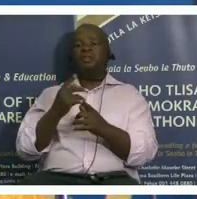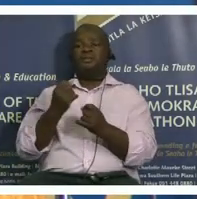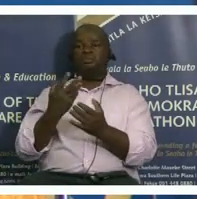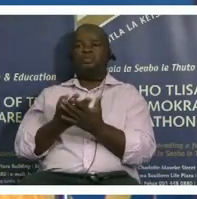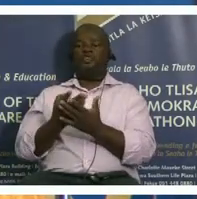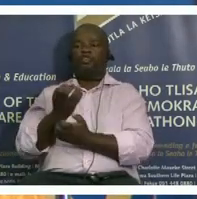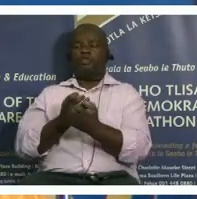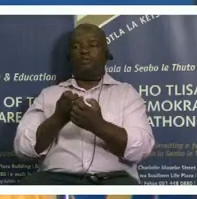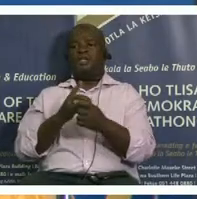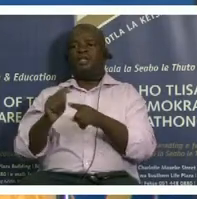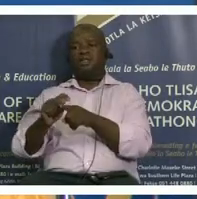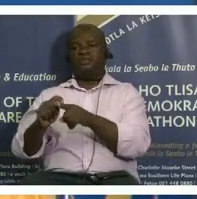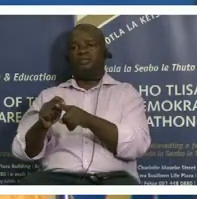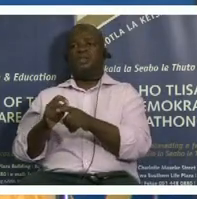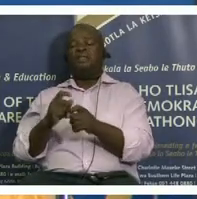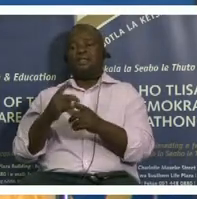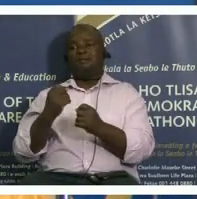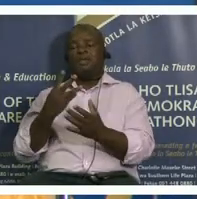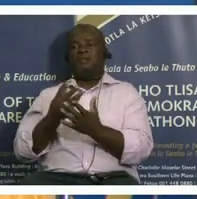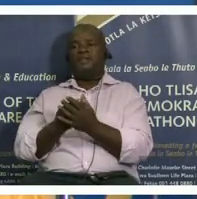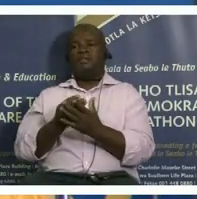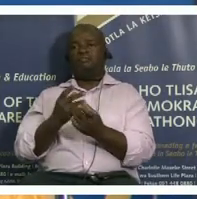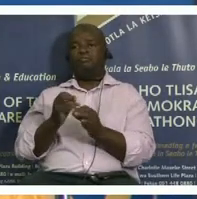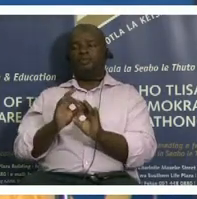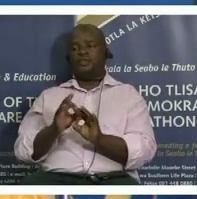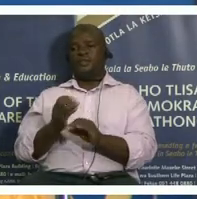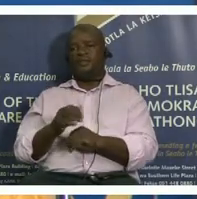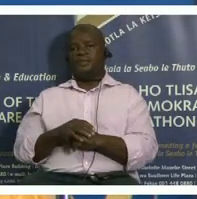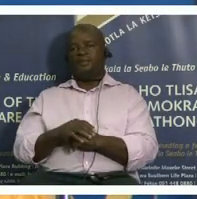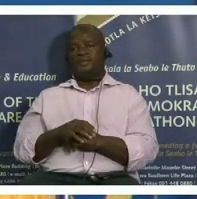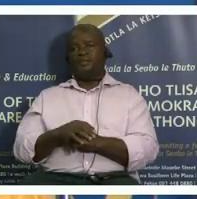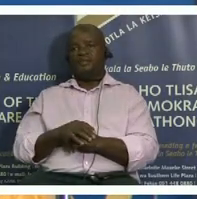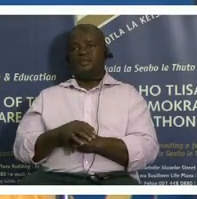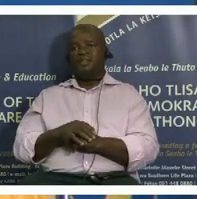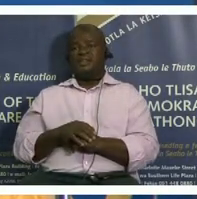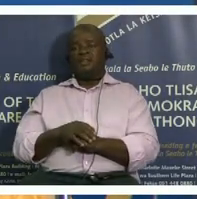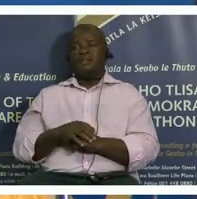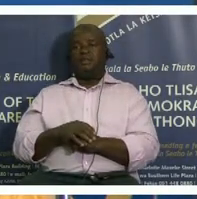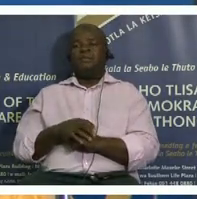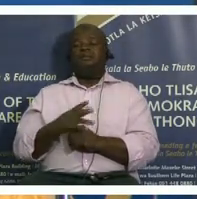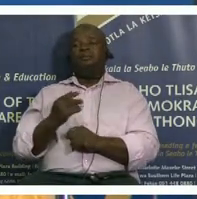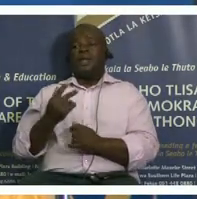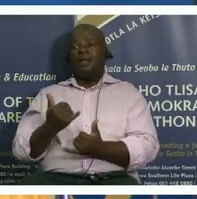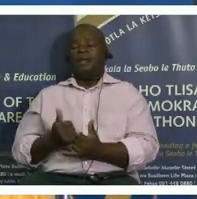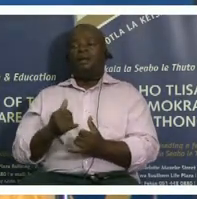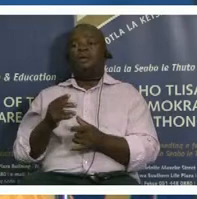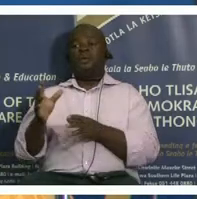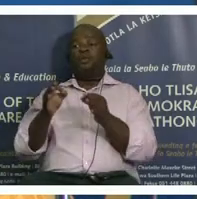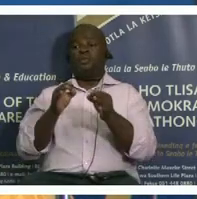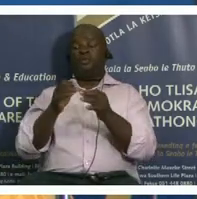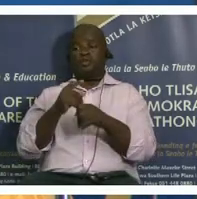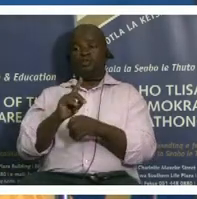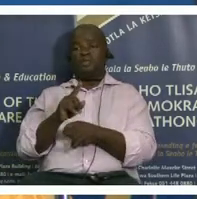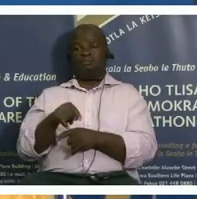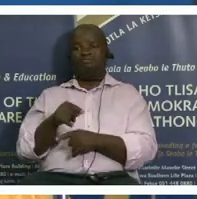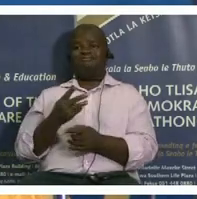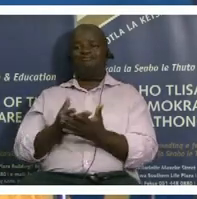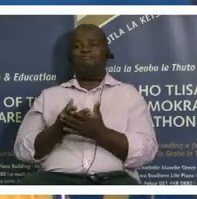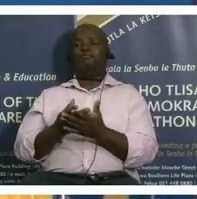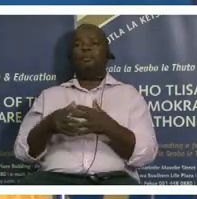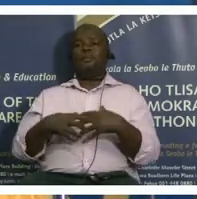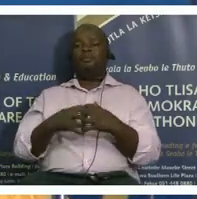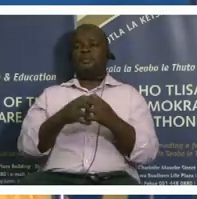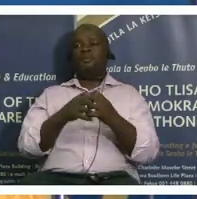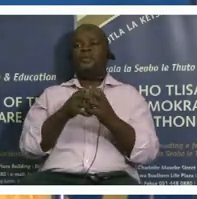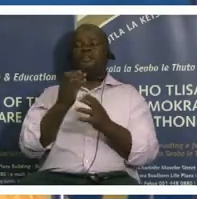economic transformation, and job creation. We have created 50,000 job opportunities through the